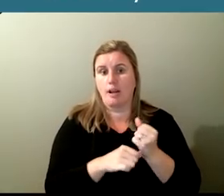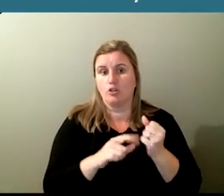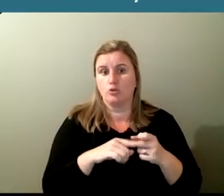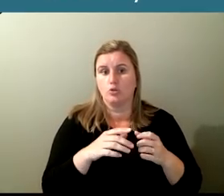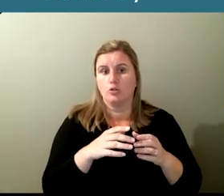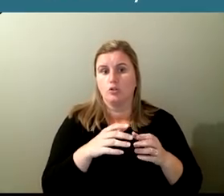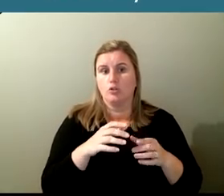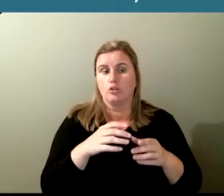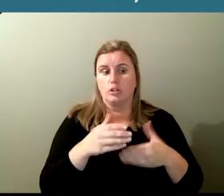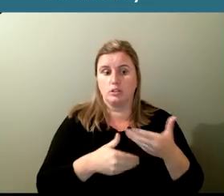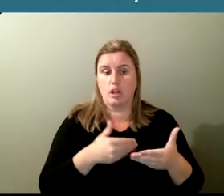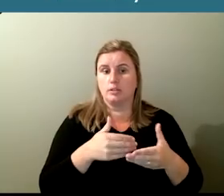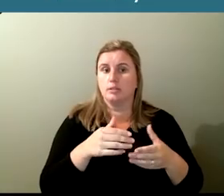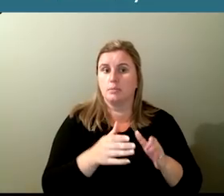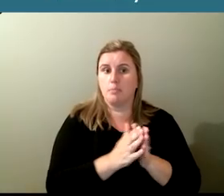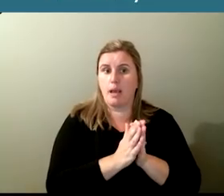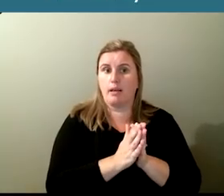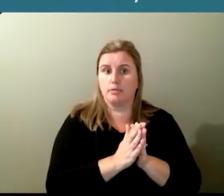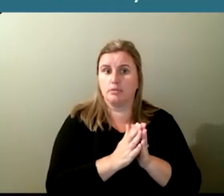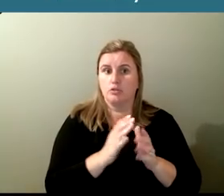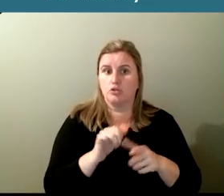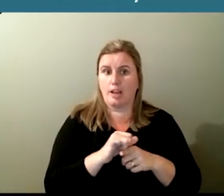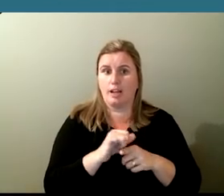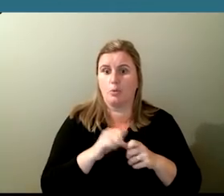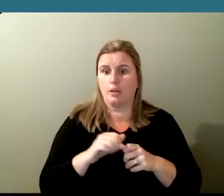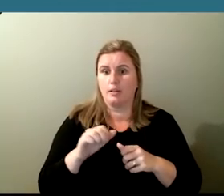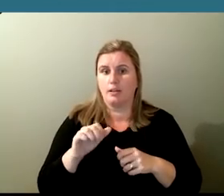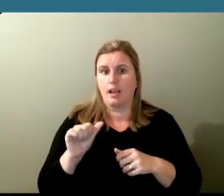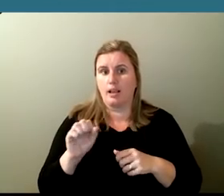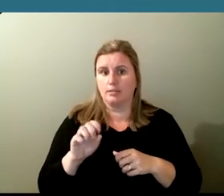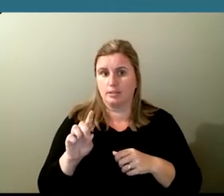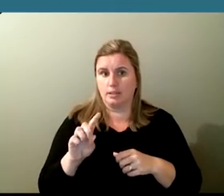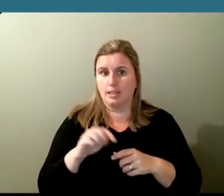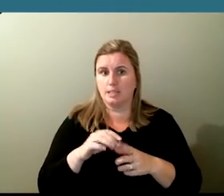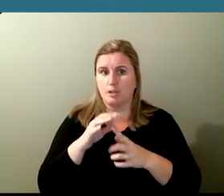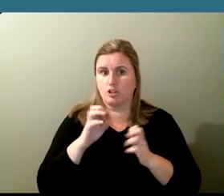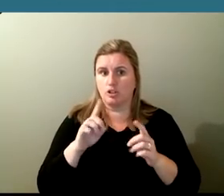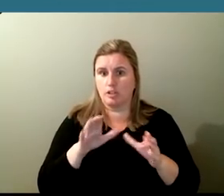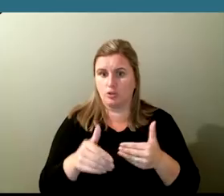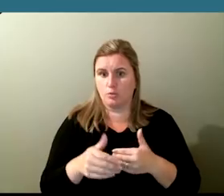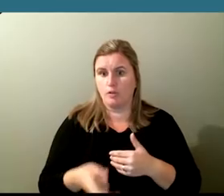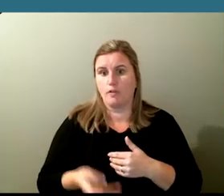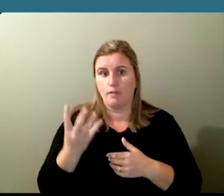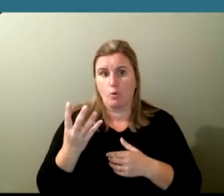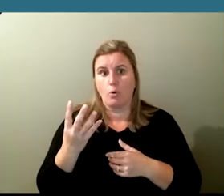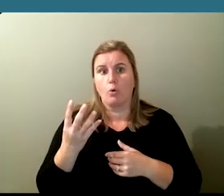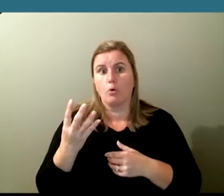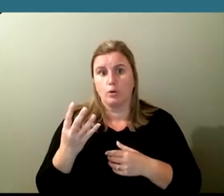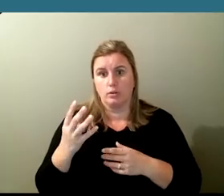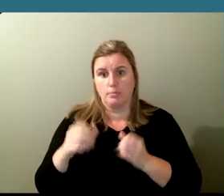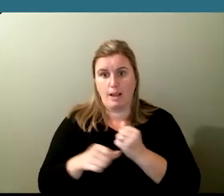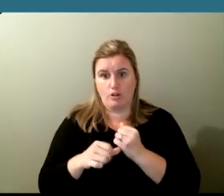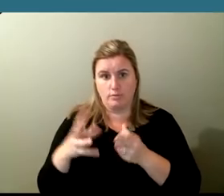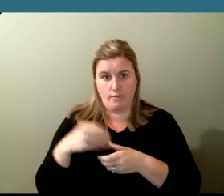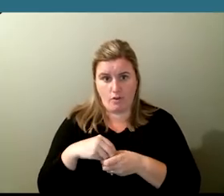for students with ASD in the actual special education classroom. So 4 paraeducators participated in this specific study.